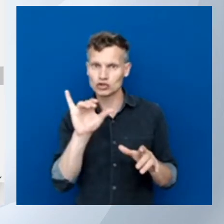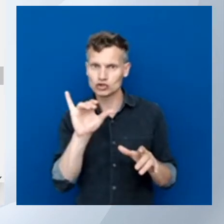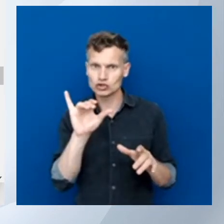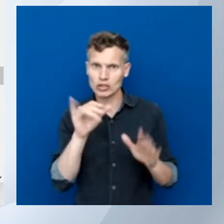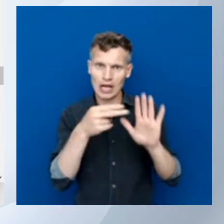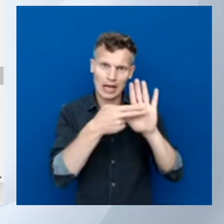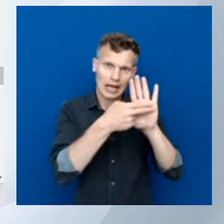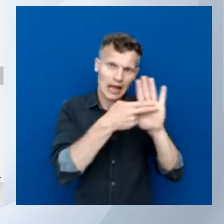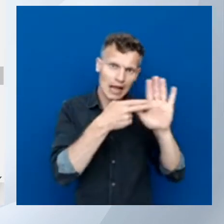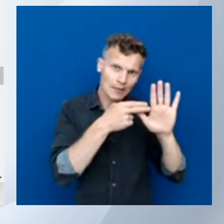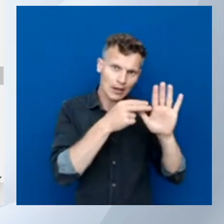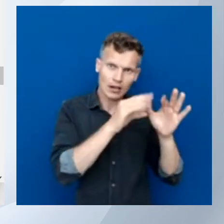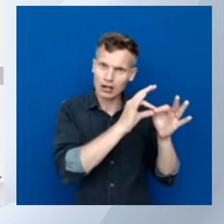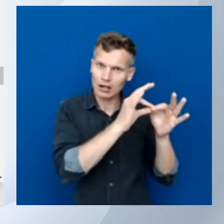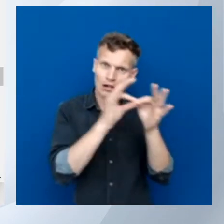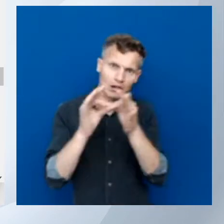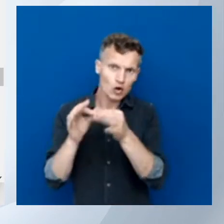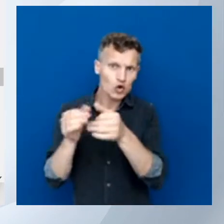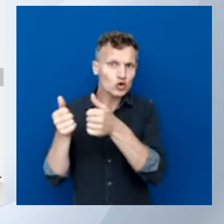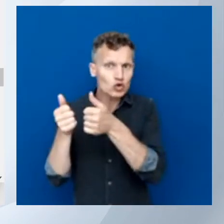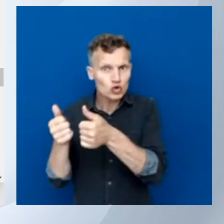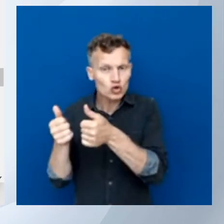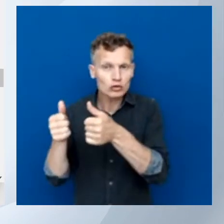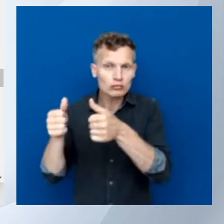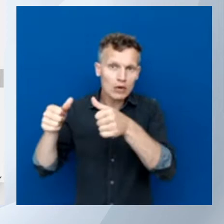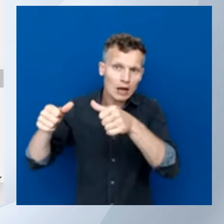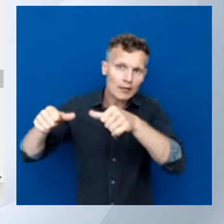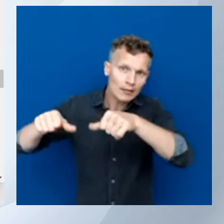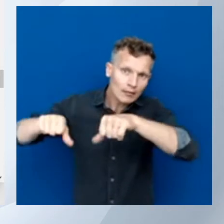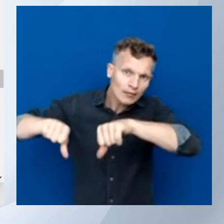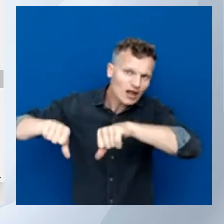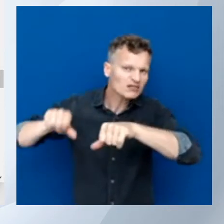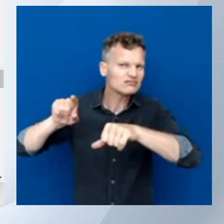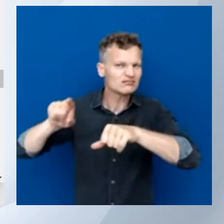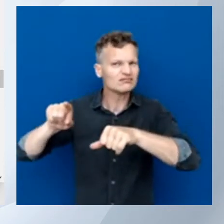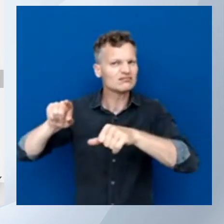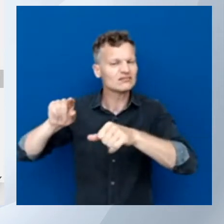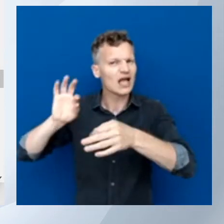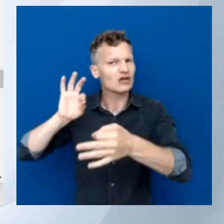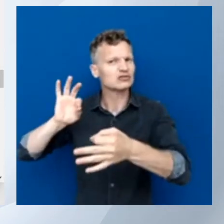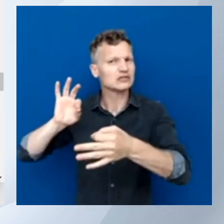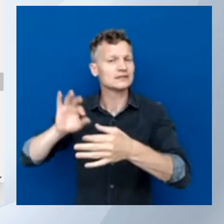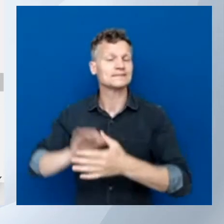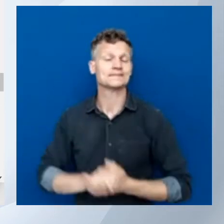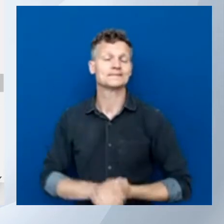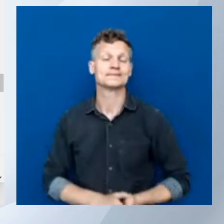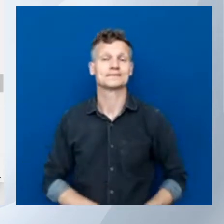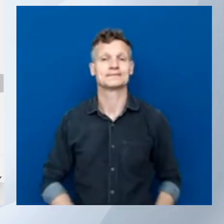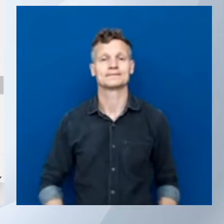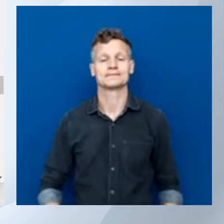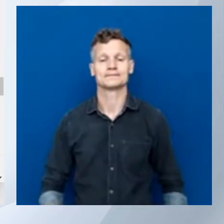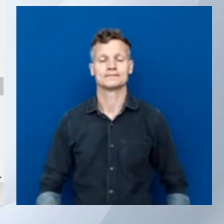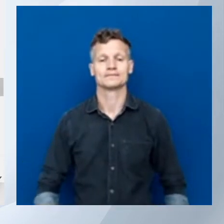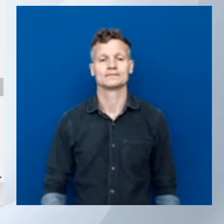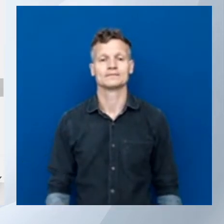good accuracy and how good results. Okay.